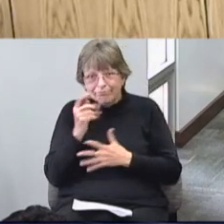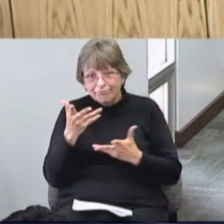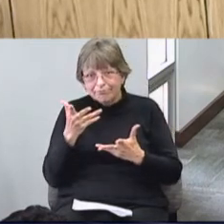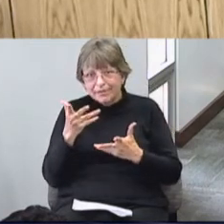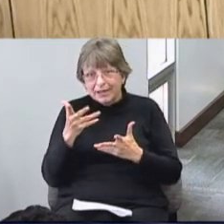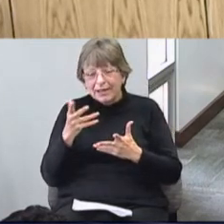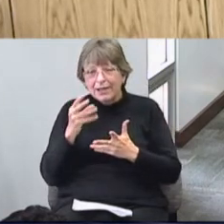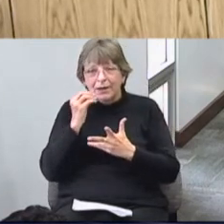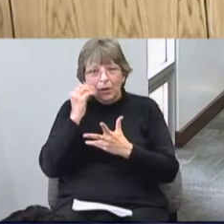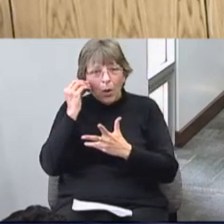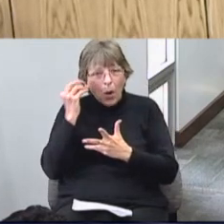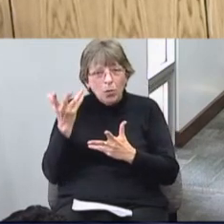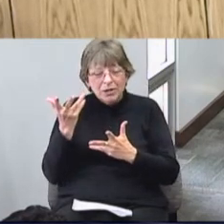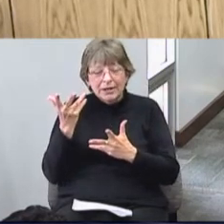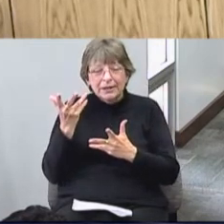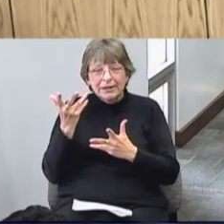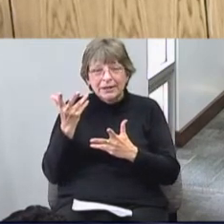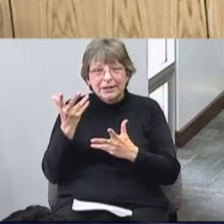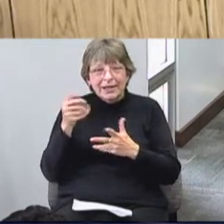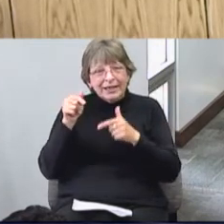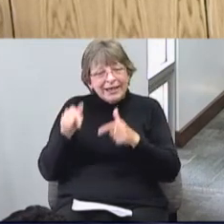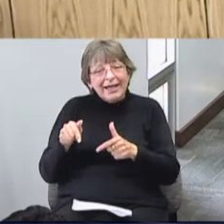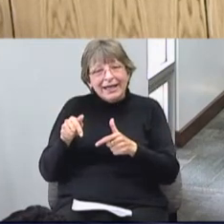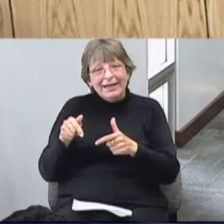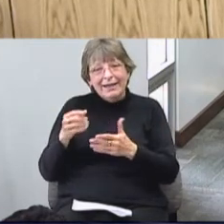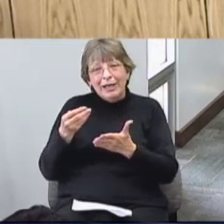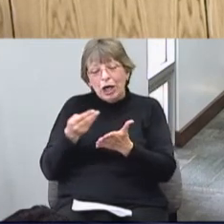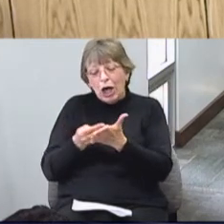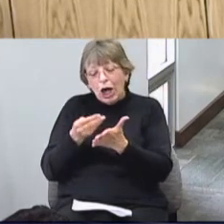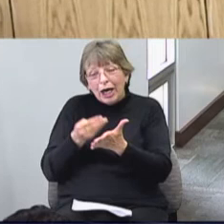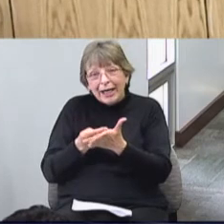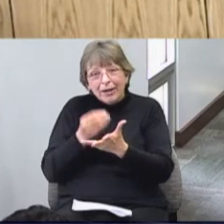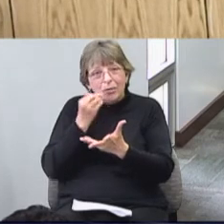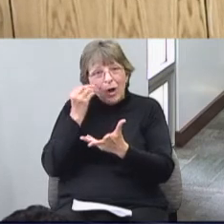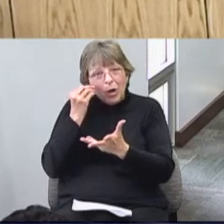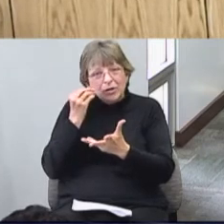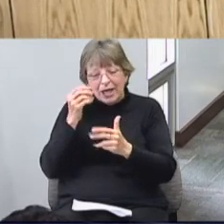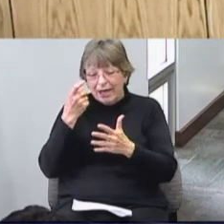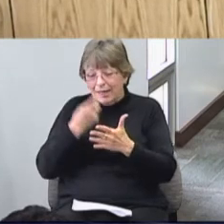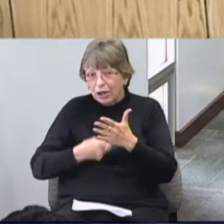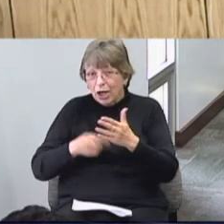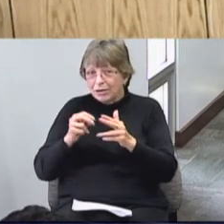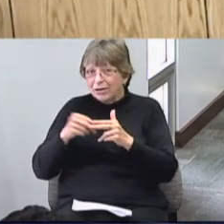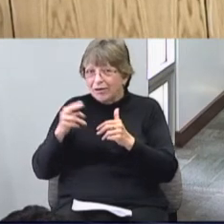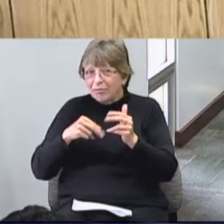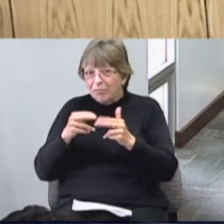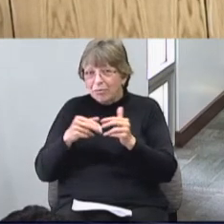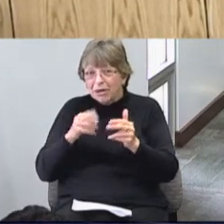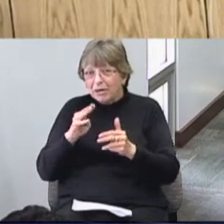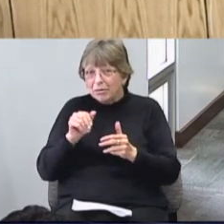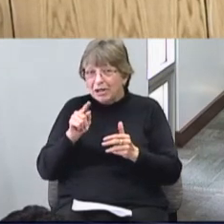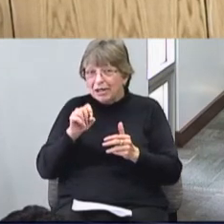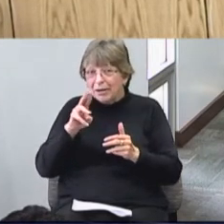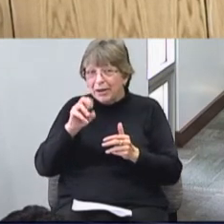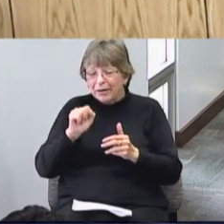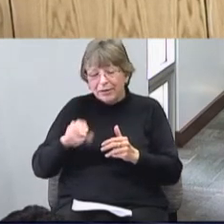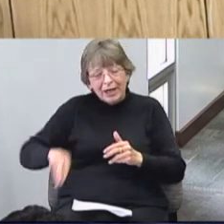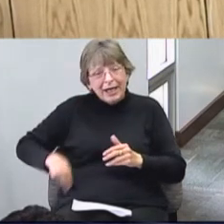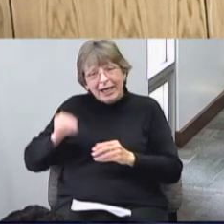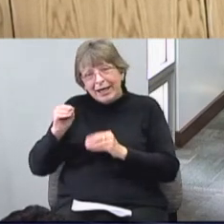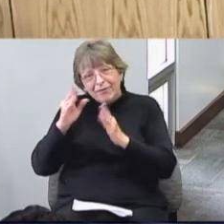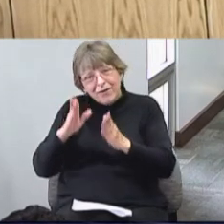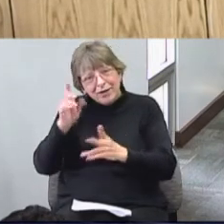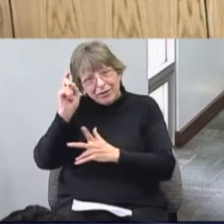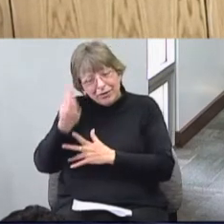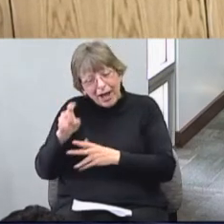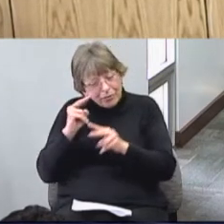income properties, and with the cost of building material as they are today, an investor has to watch the bottom line. I do not feel